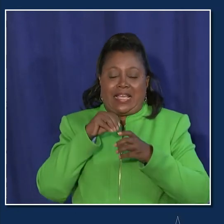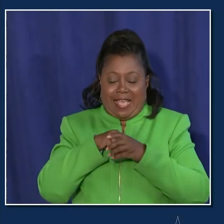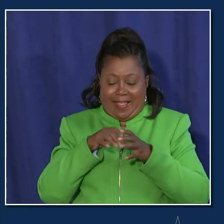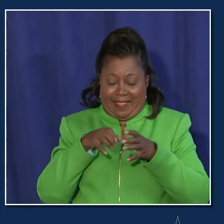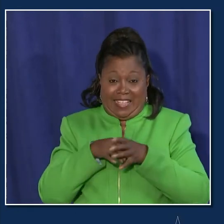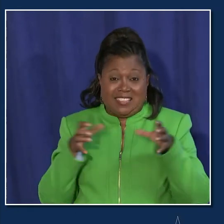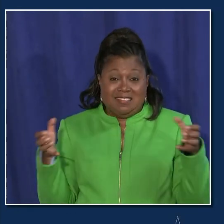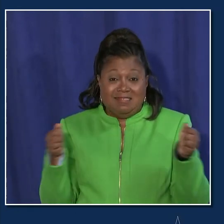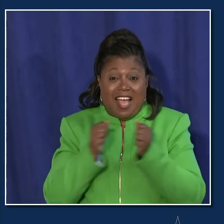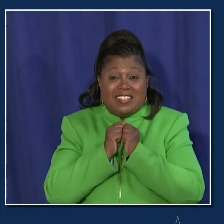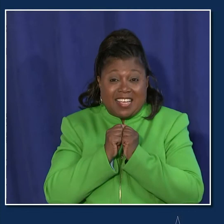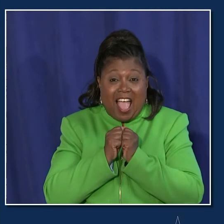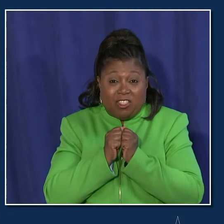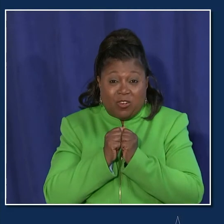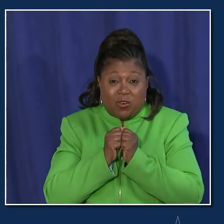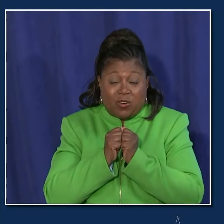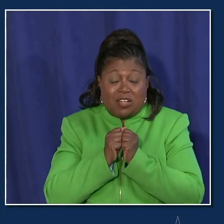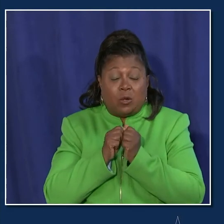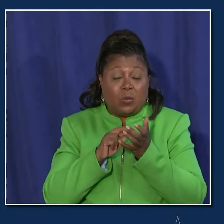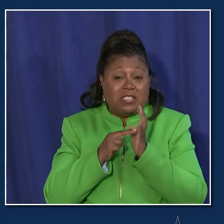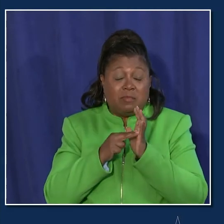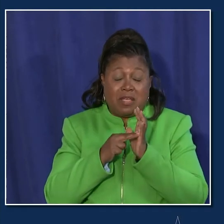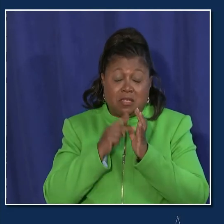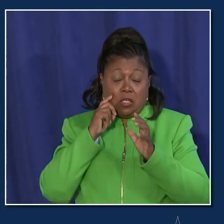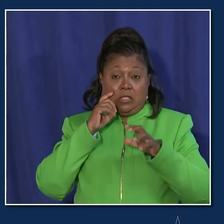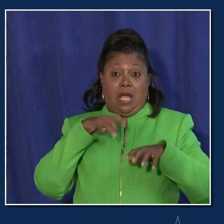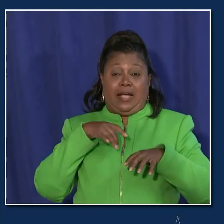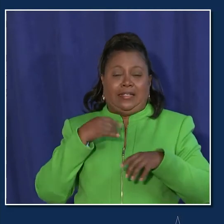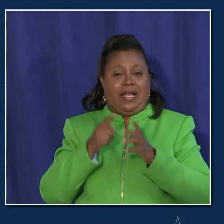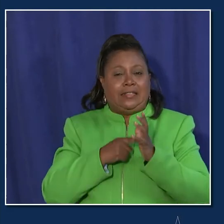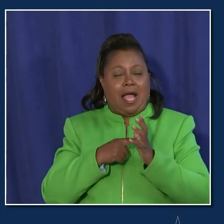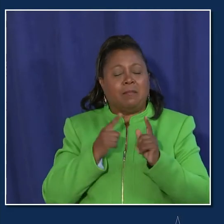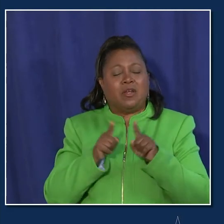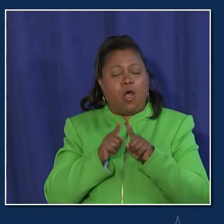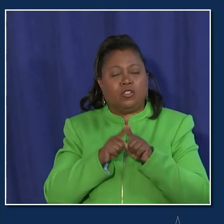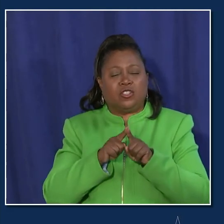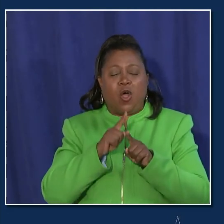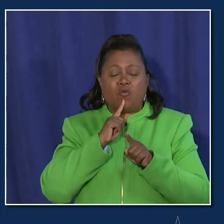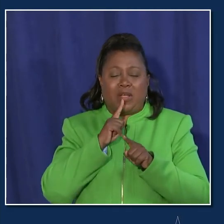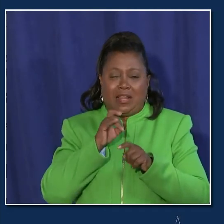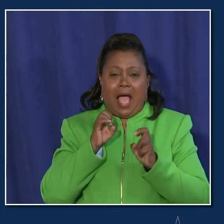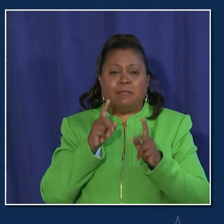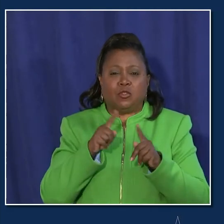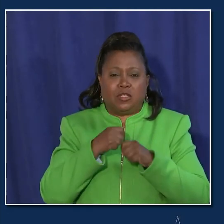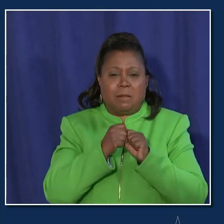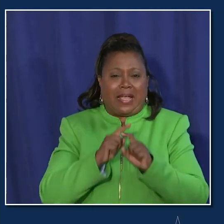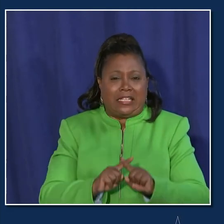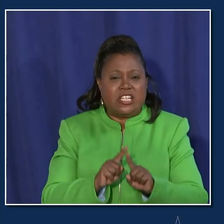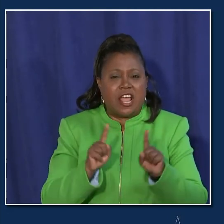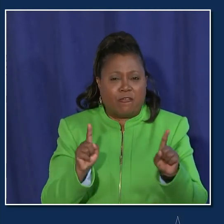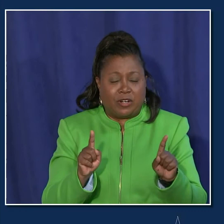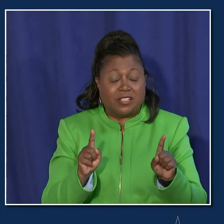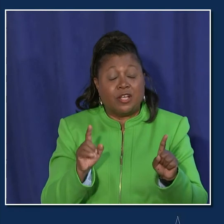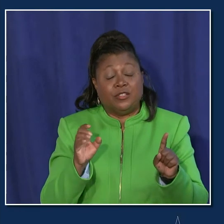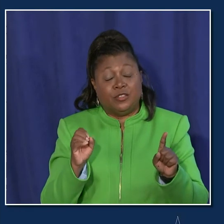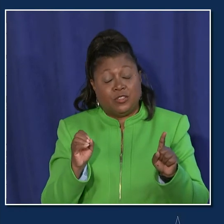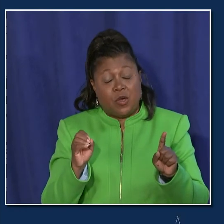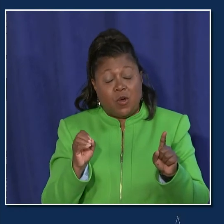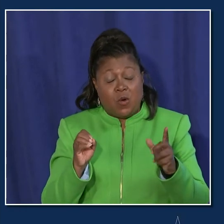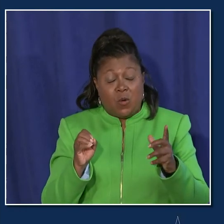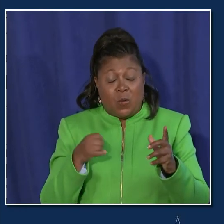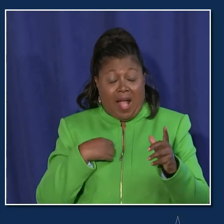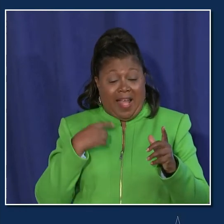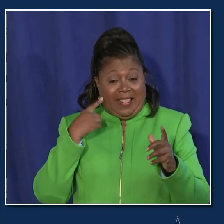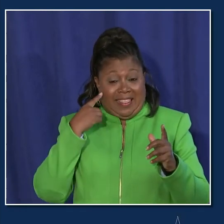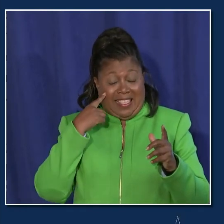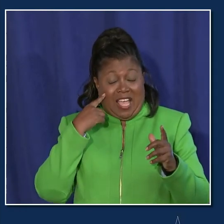this together, which is daunting at times, but I think and also a real opportunity to make a difference. So I